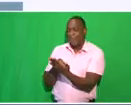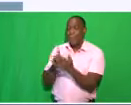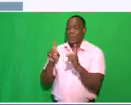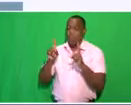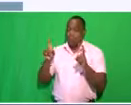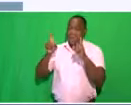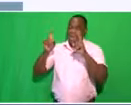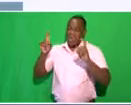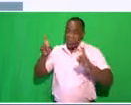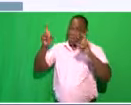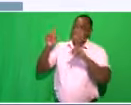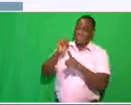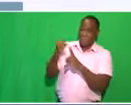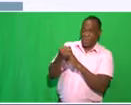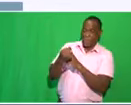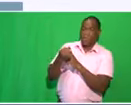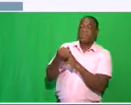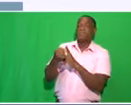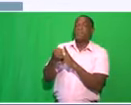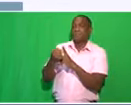situation.